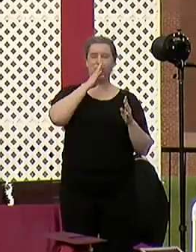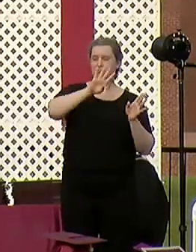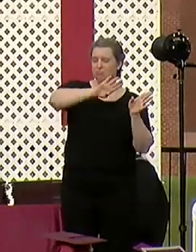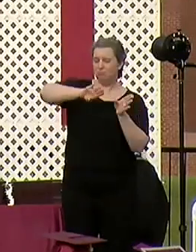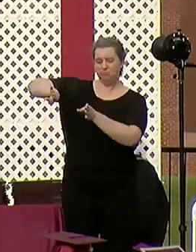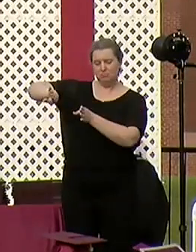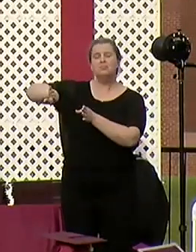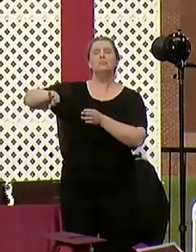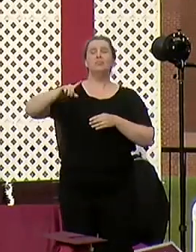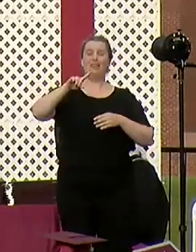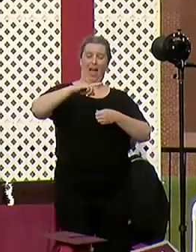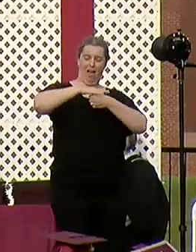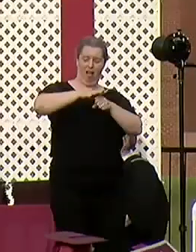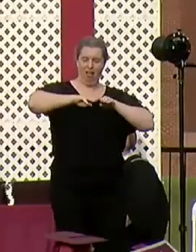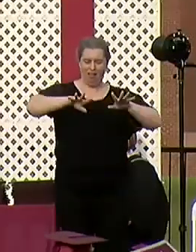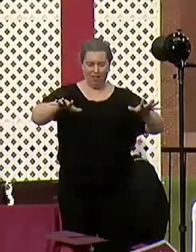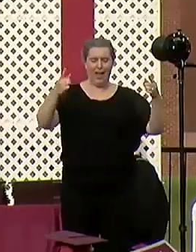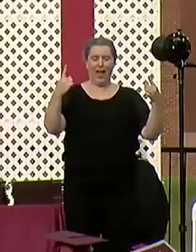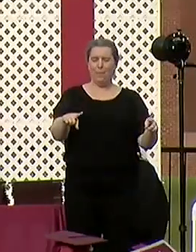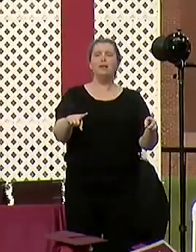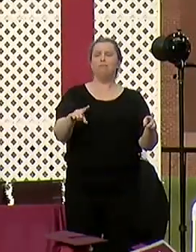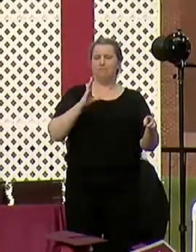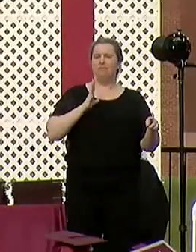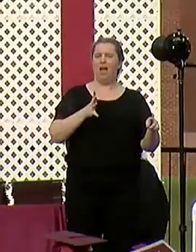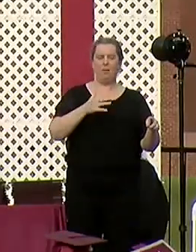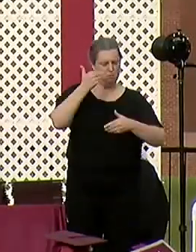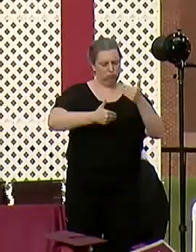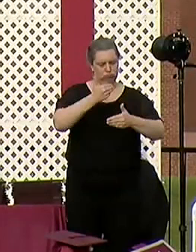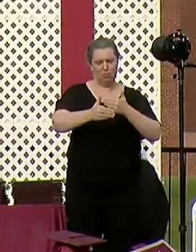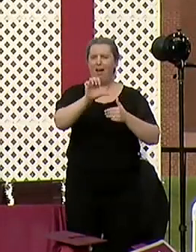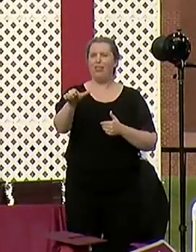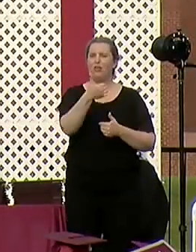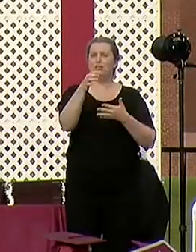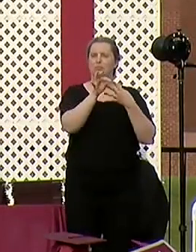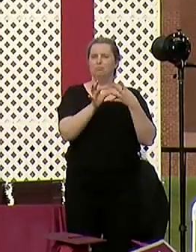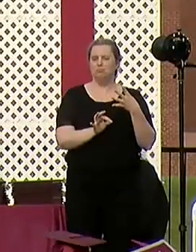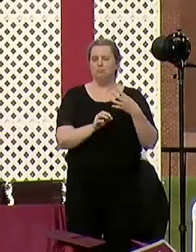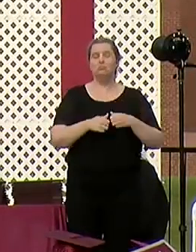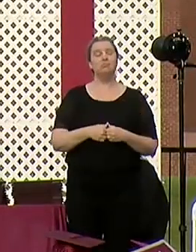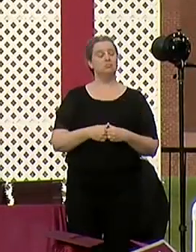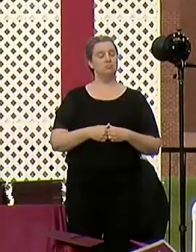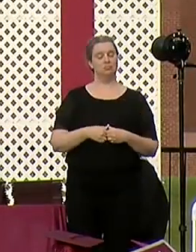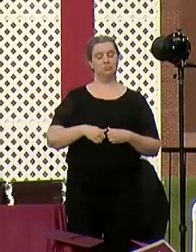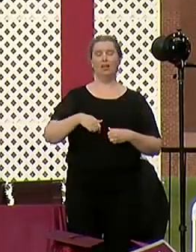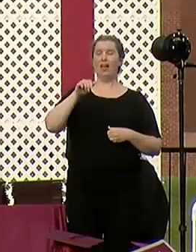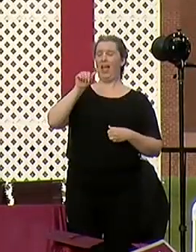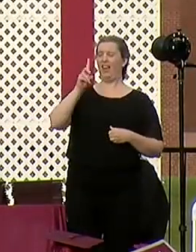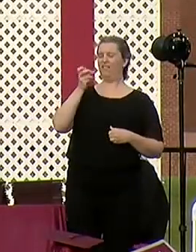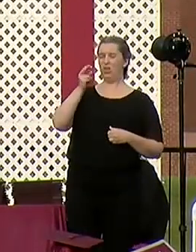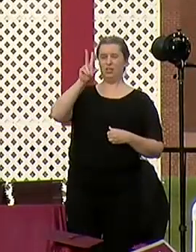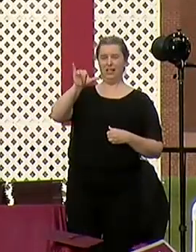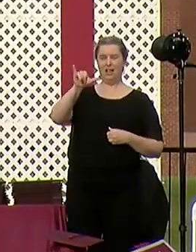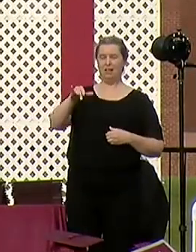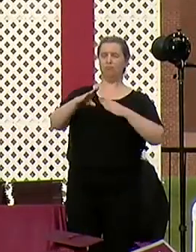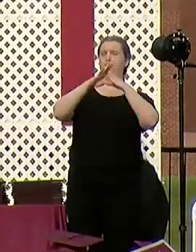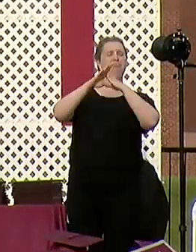charging forward through a global pandemic and a few things we learned along the way. First, adversity won't stand in your way if you don't let it.